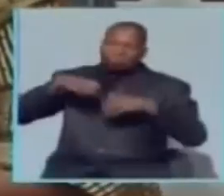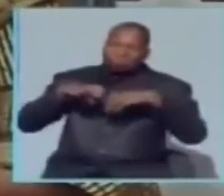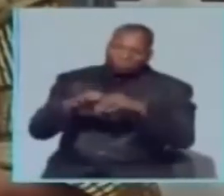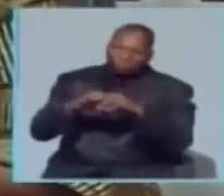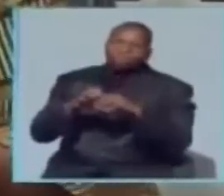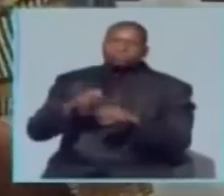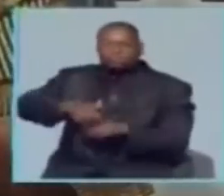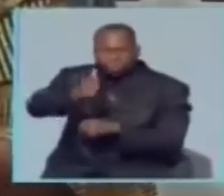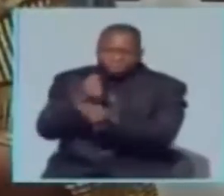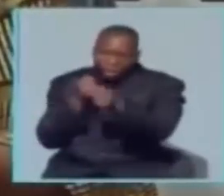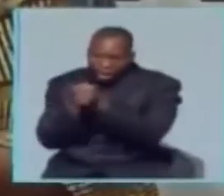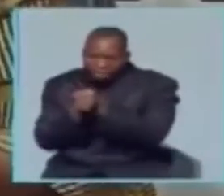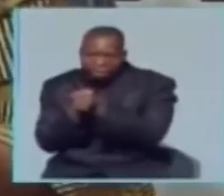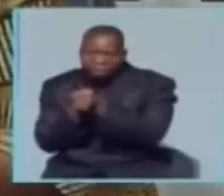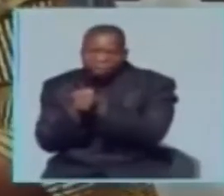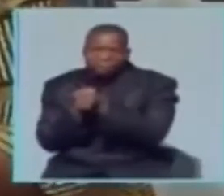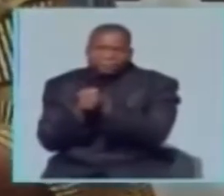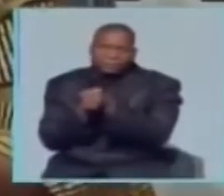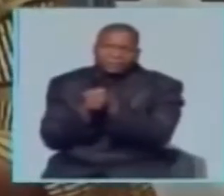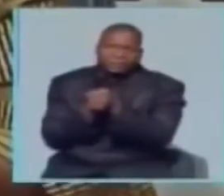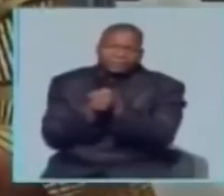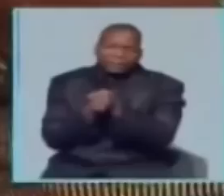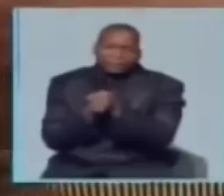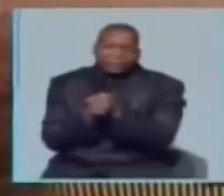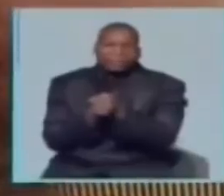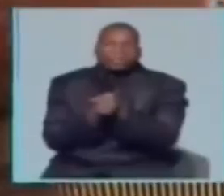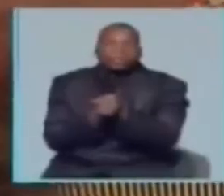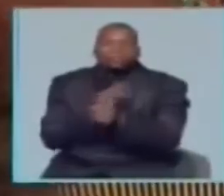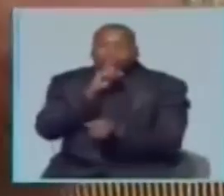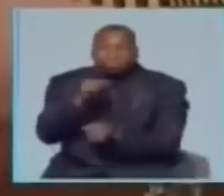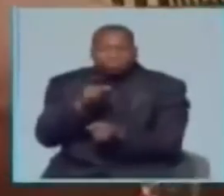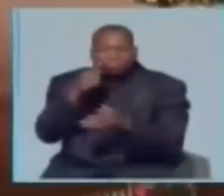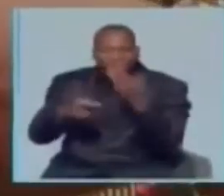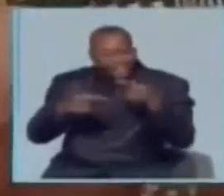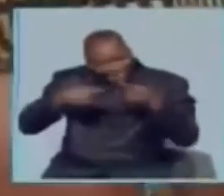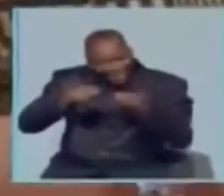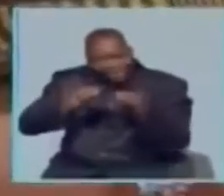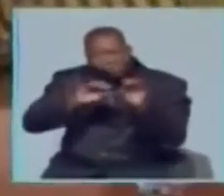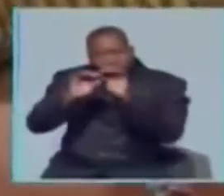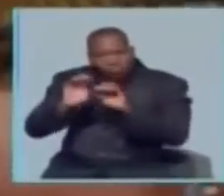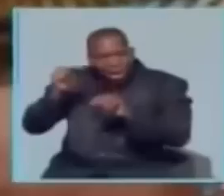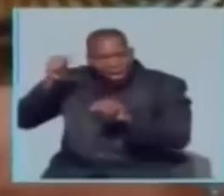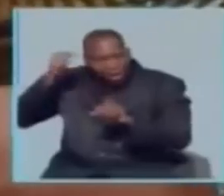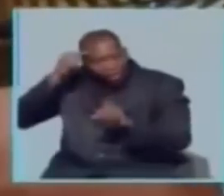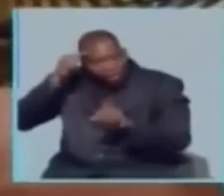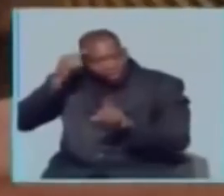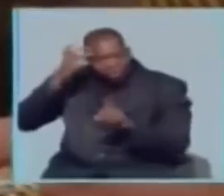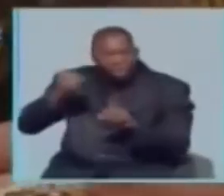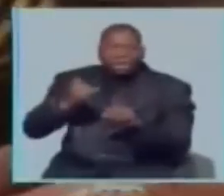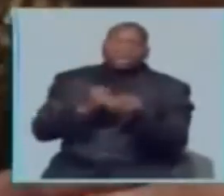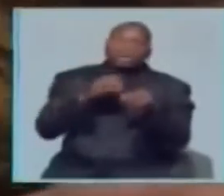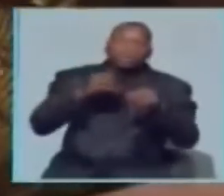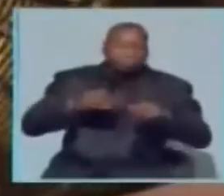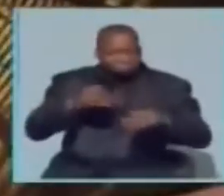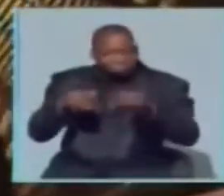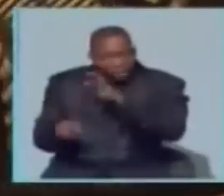its own. On its own. And this is exactly what government is trying to do, to allow for investment by